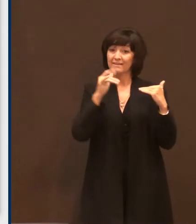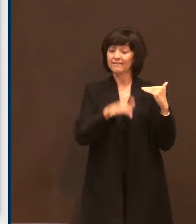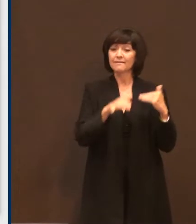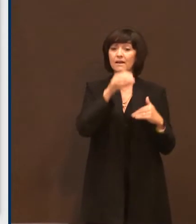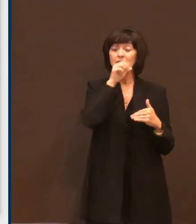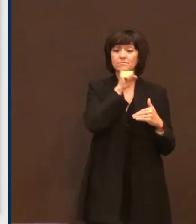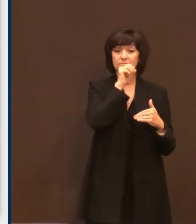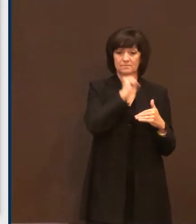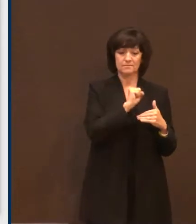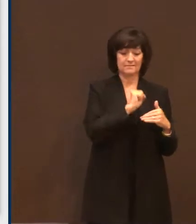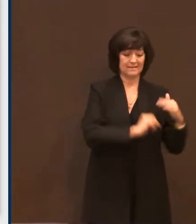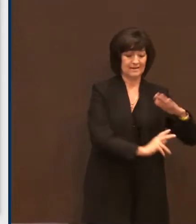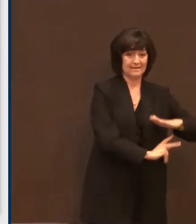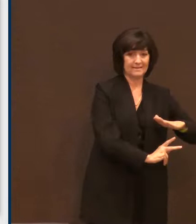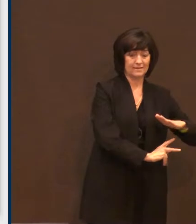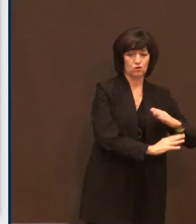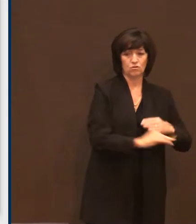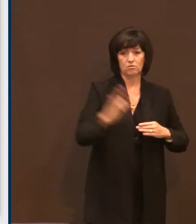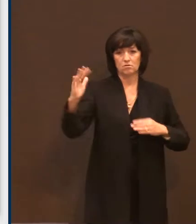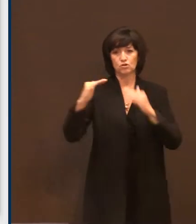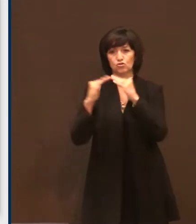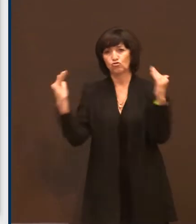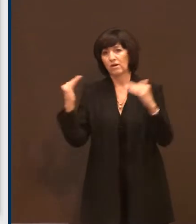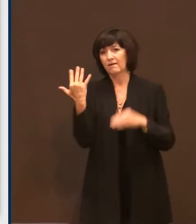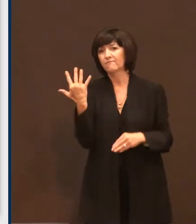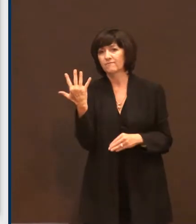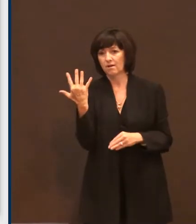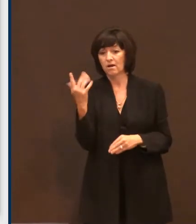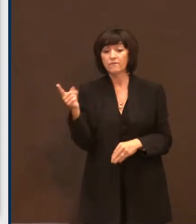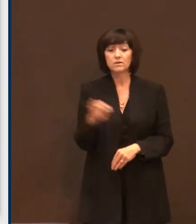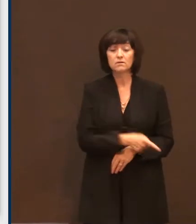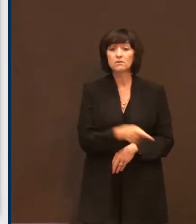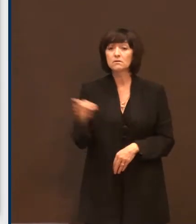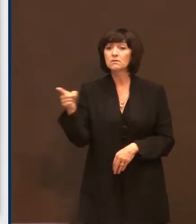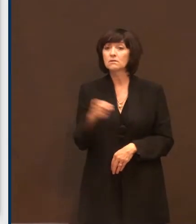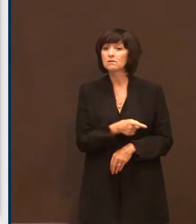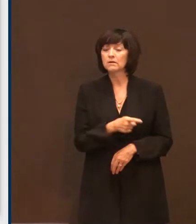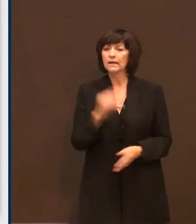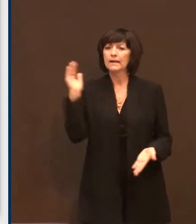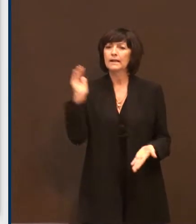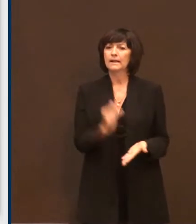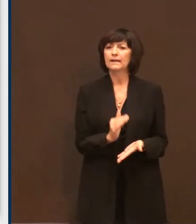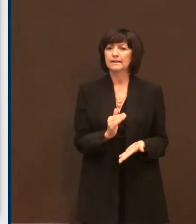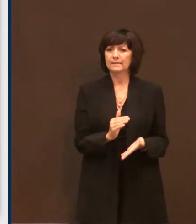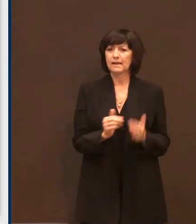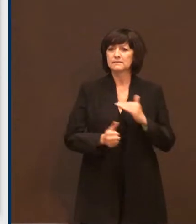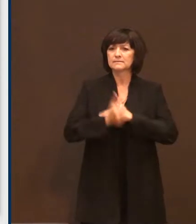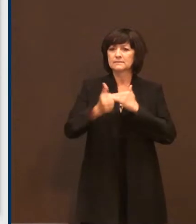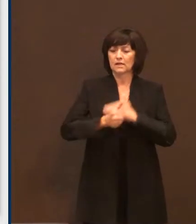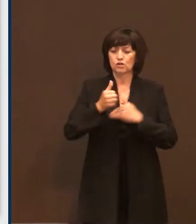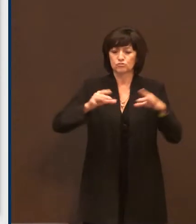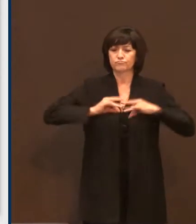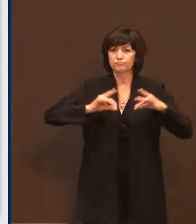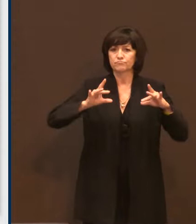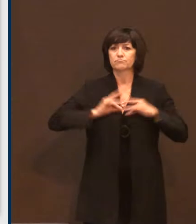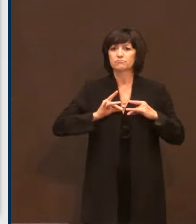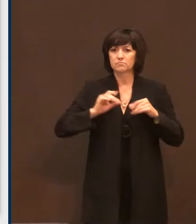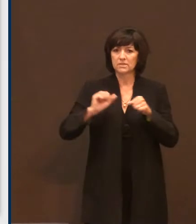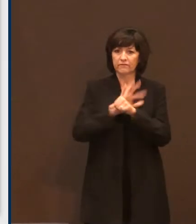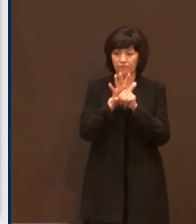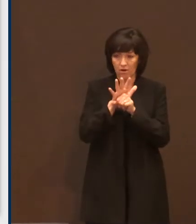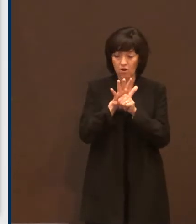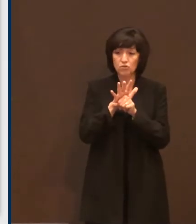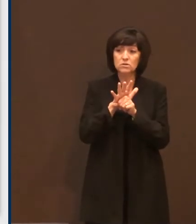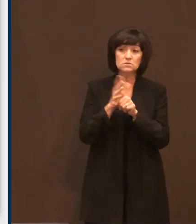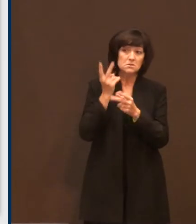first are least likely to catch the virus, and those who do don't get seriously ill based